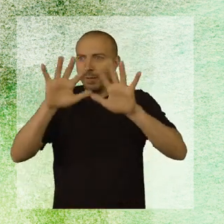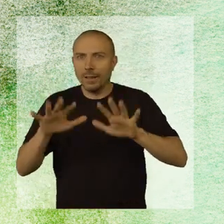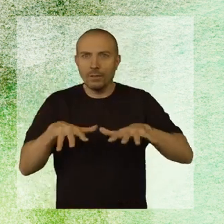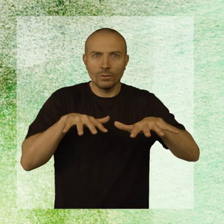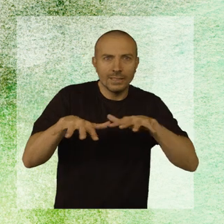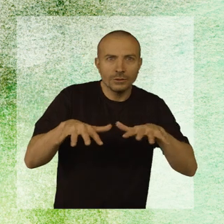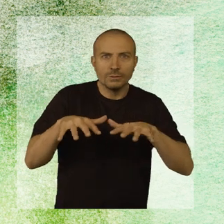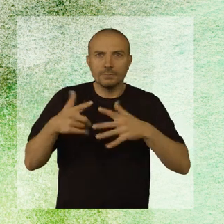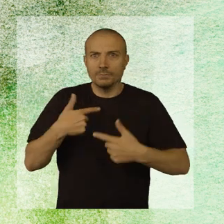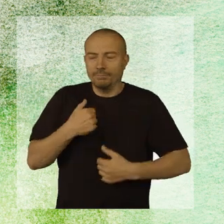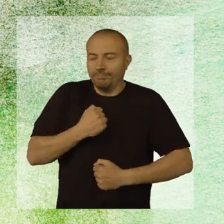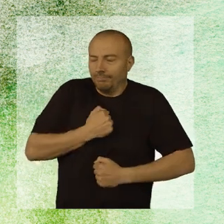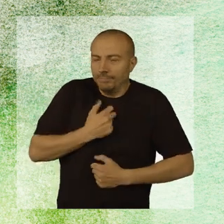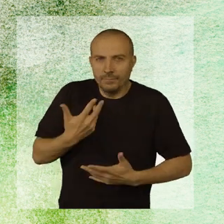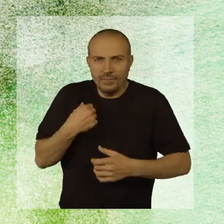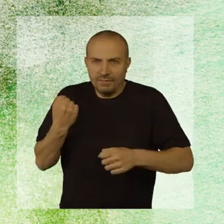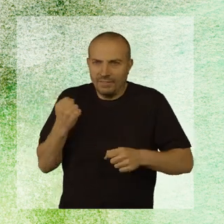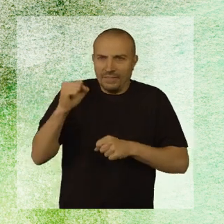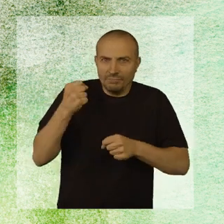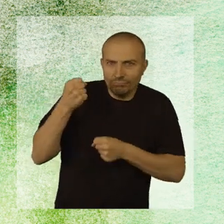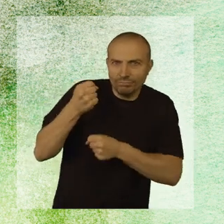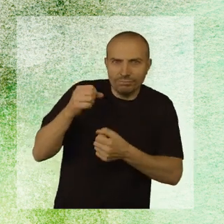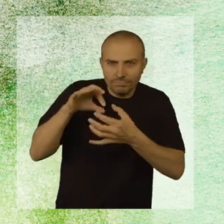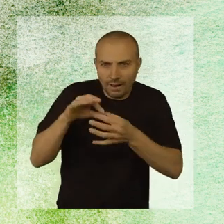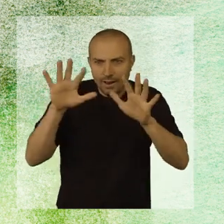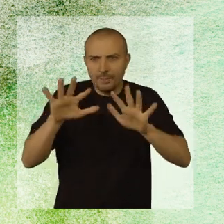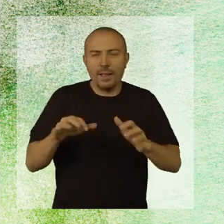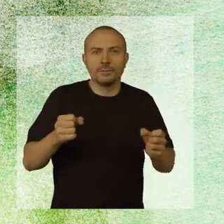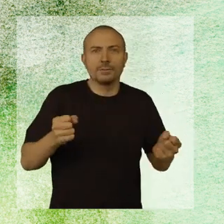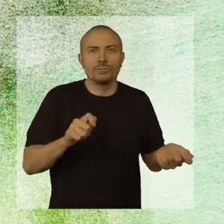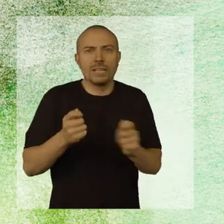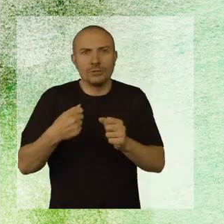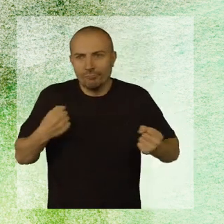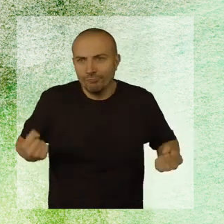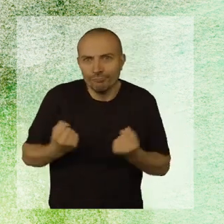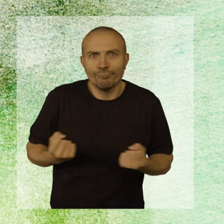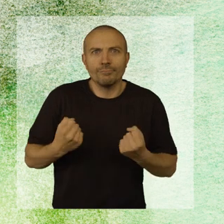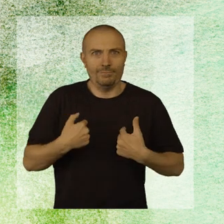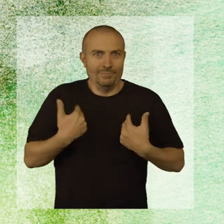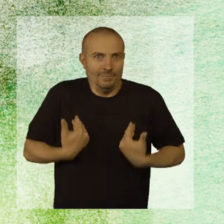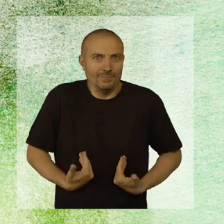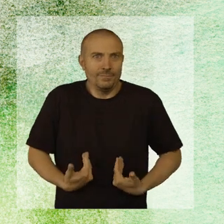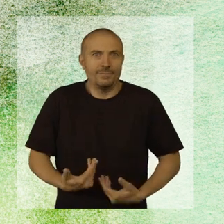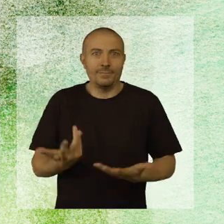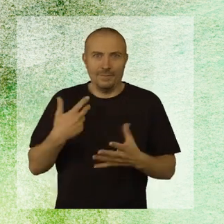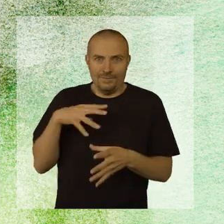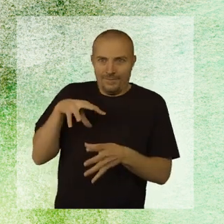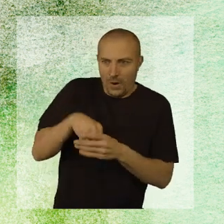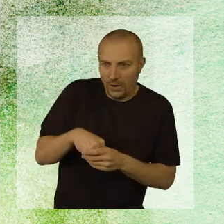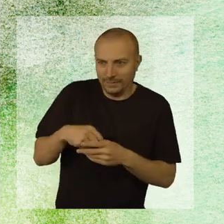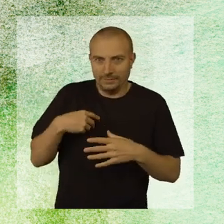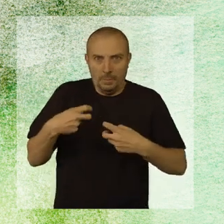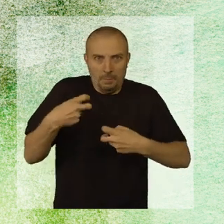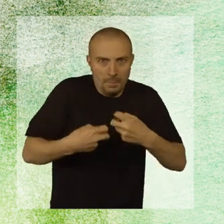I have never been invited by any climate organization, but it is my passion to become an activist on